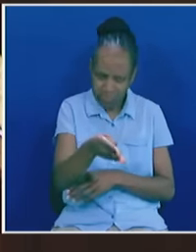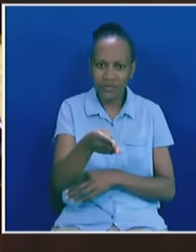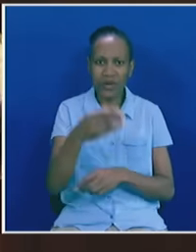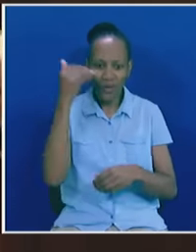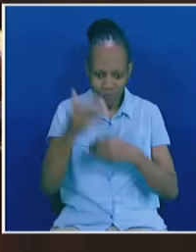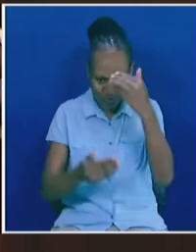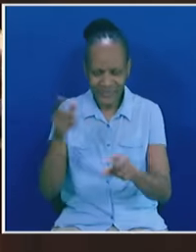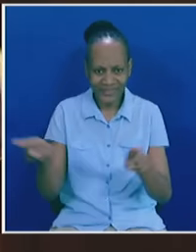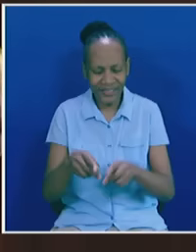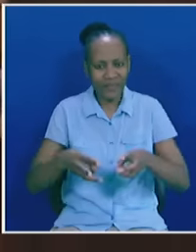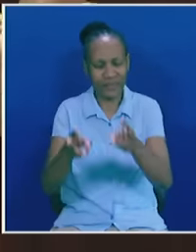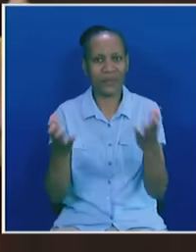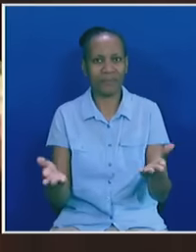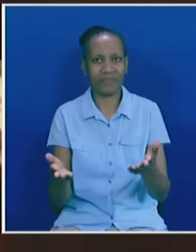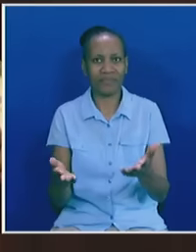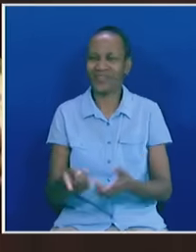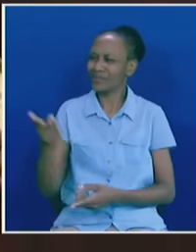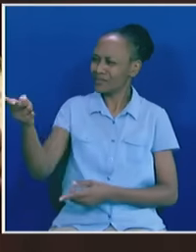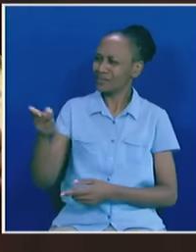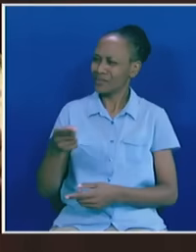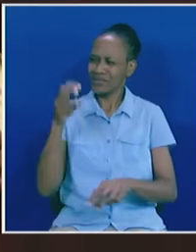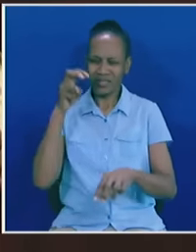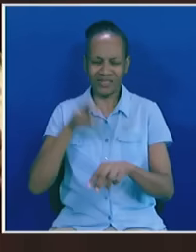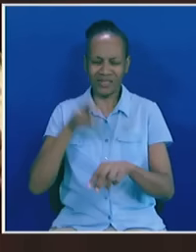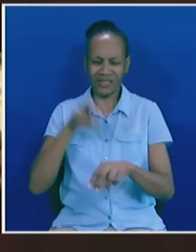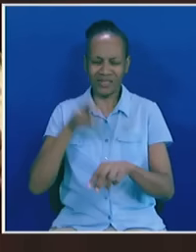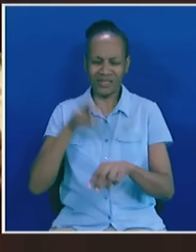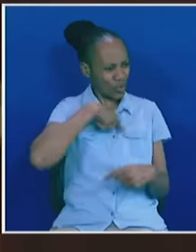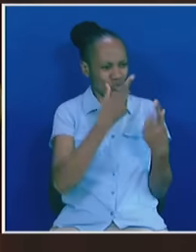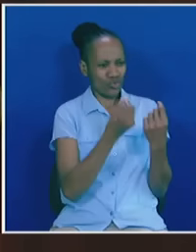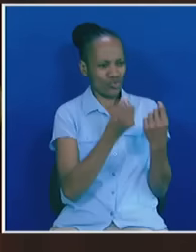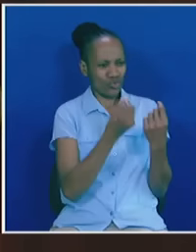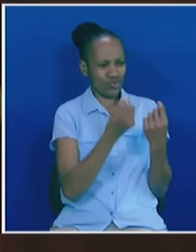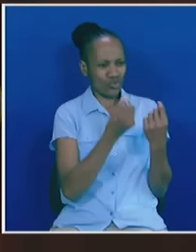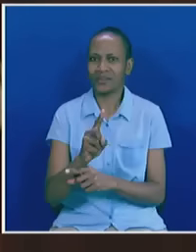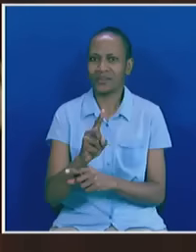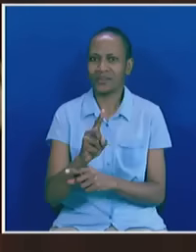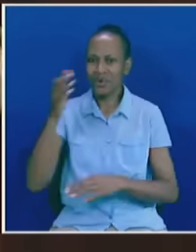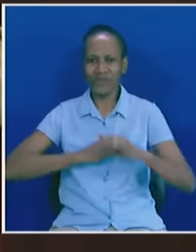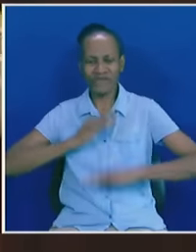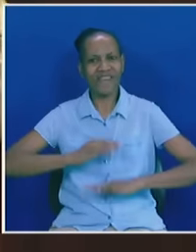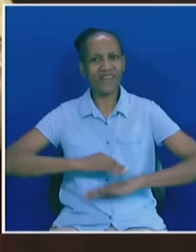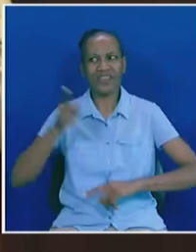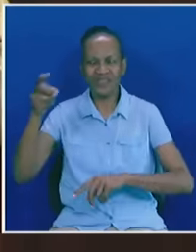part. Why, in fact, what do you need from us ukuze mhlambe we satisfied about this process?